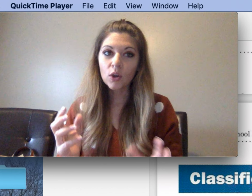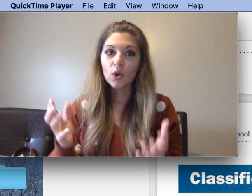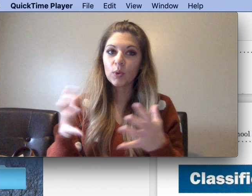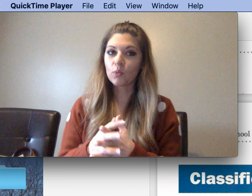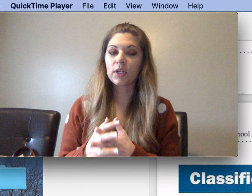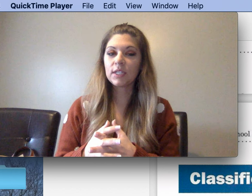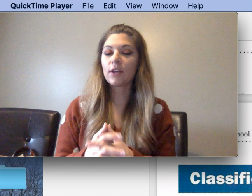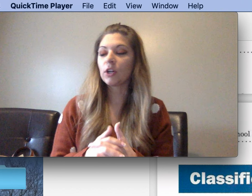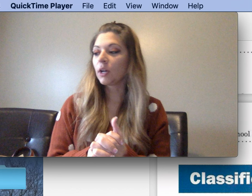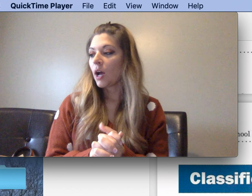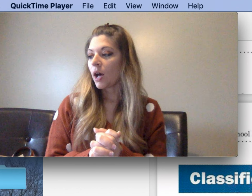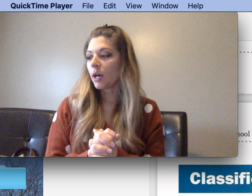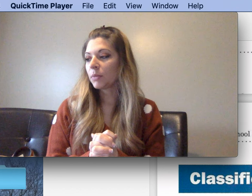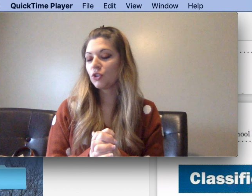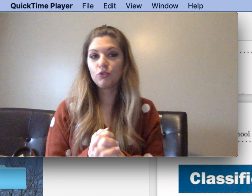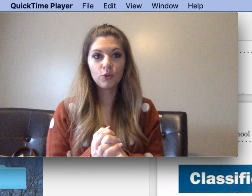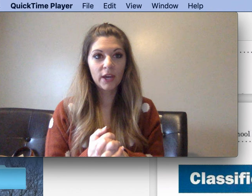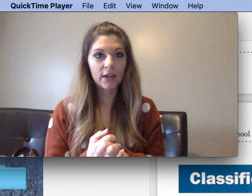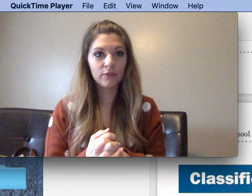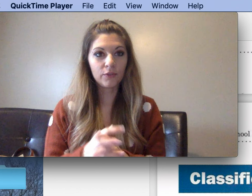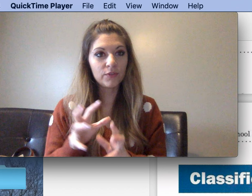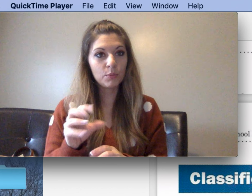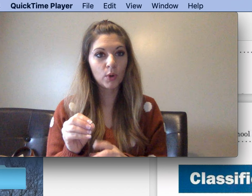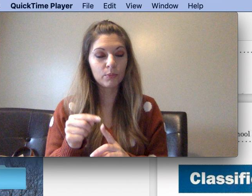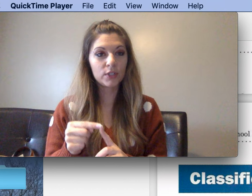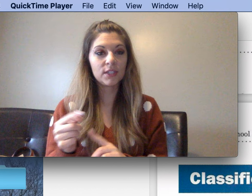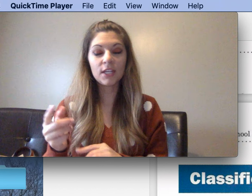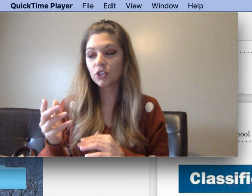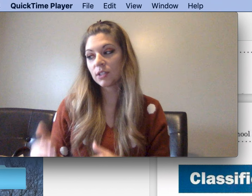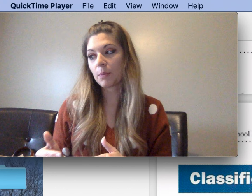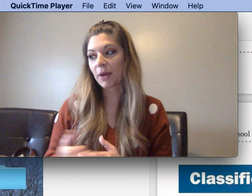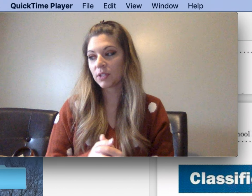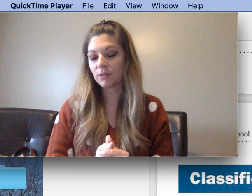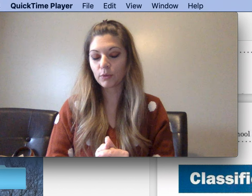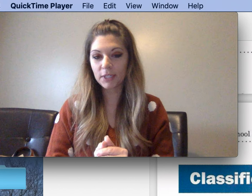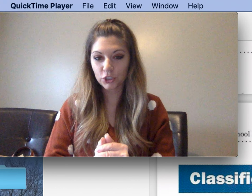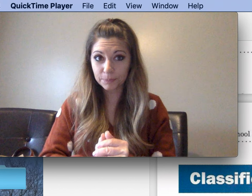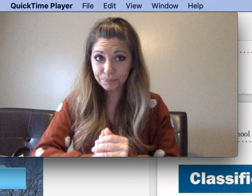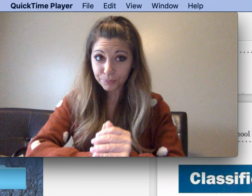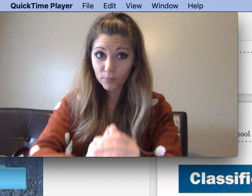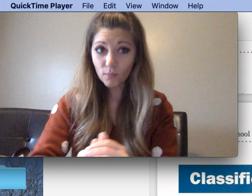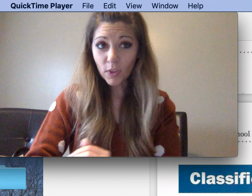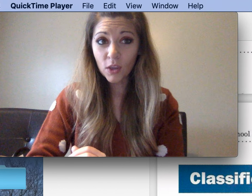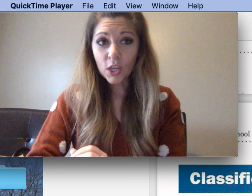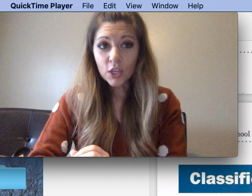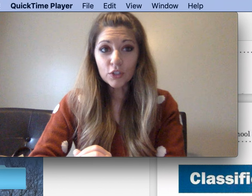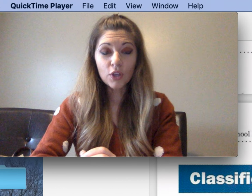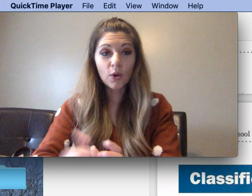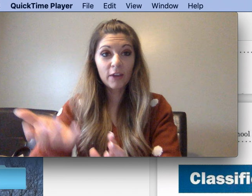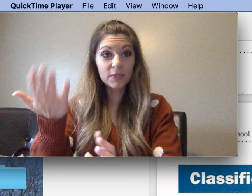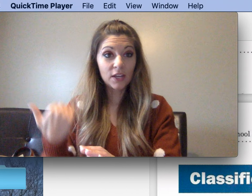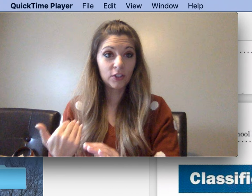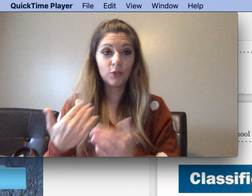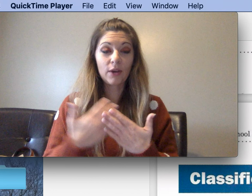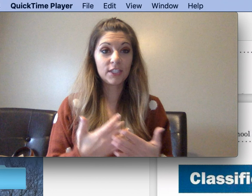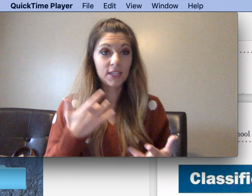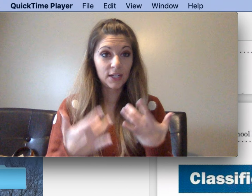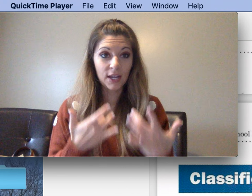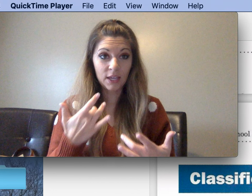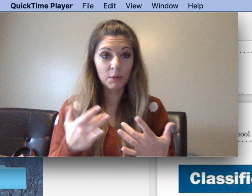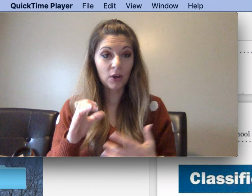that we can work together, because you do have 50-point presentations about this information. So I've been telling